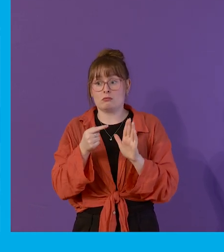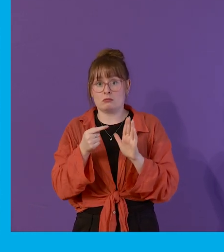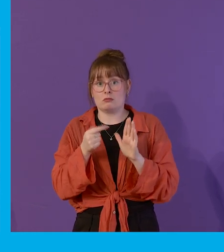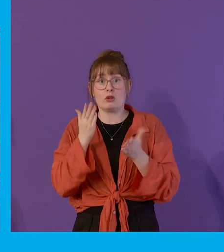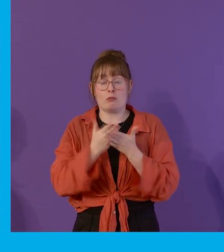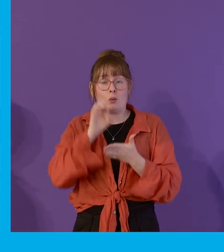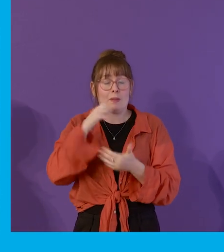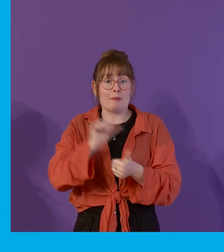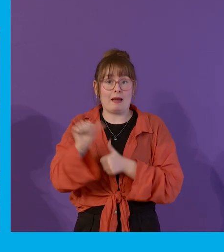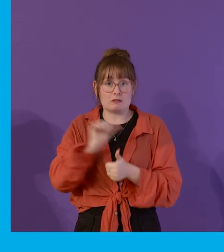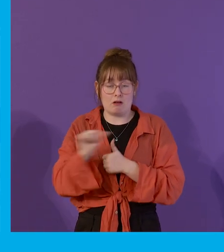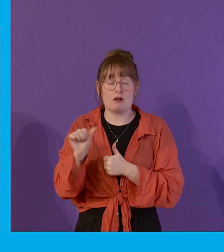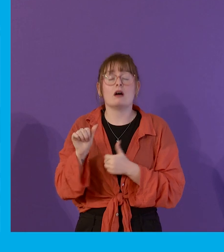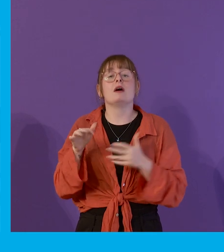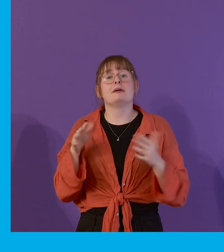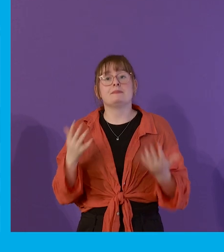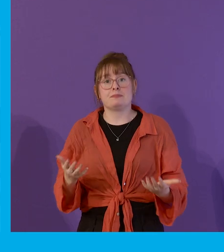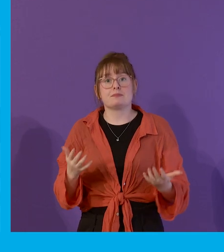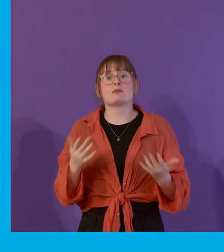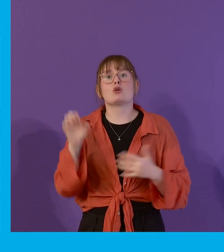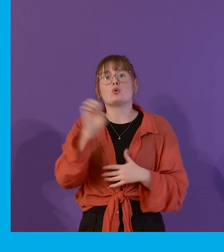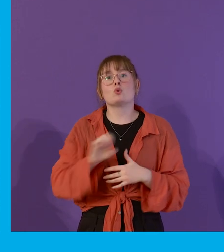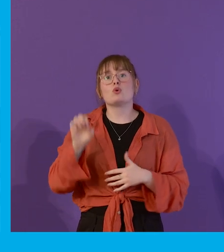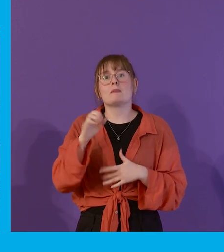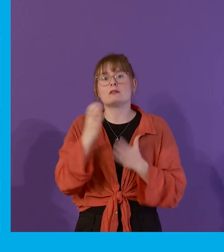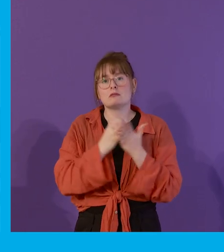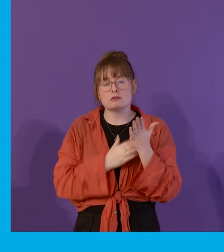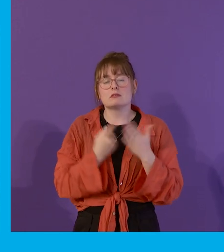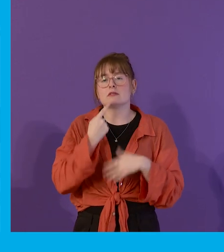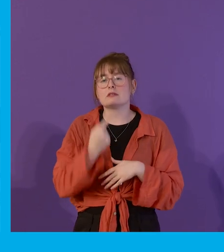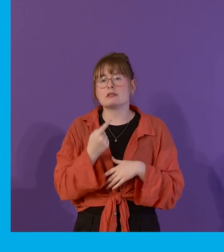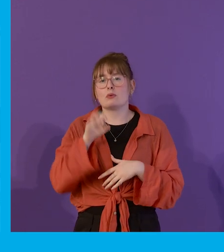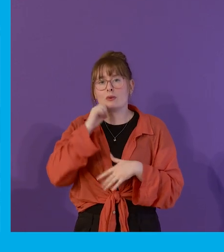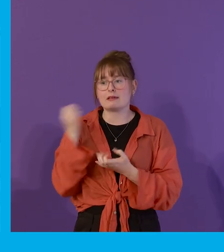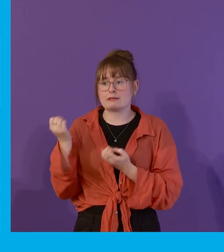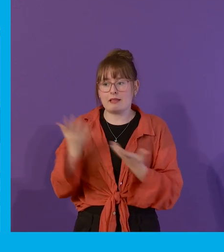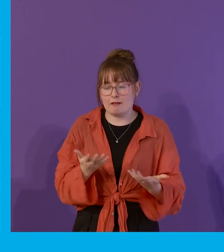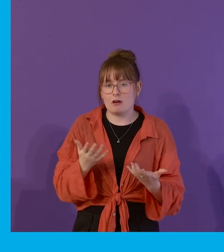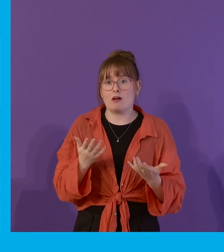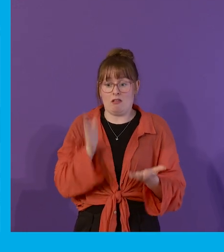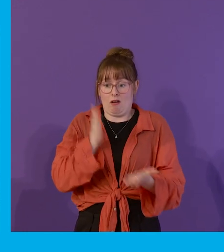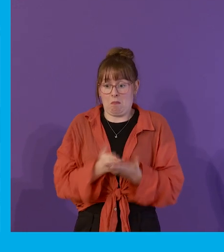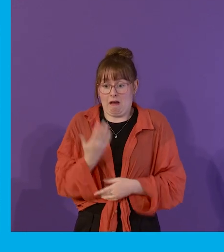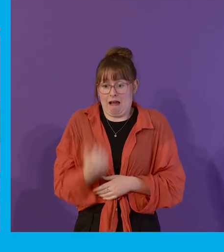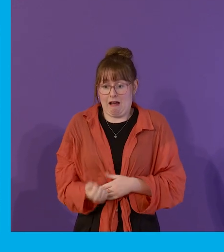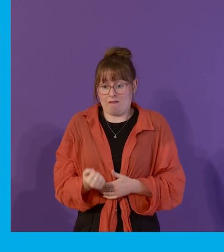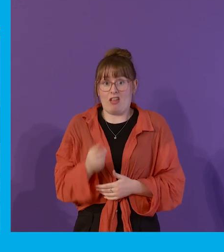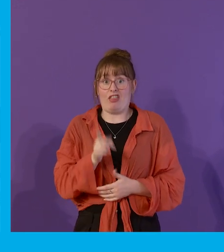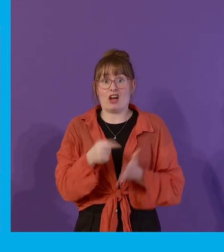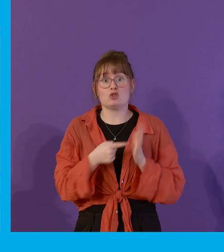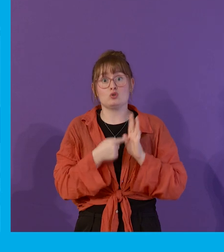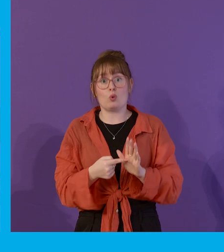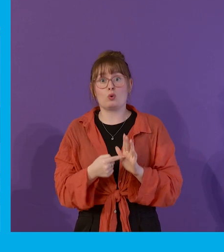better. And the European Charter of Local Self-Government, I mean, the fact that it exists just shows that